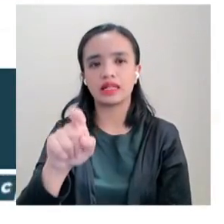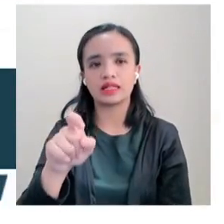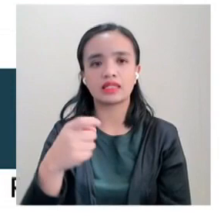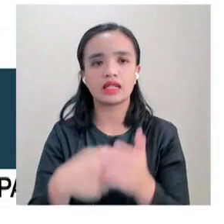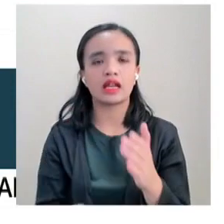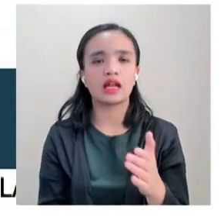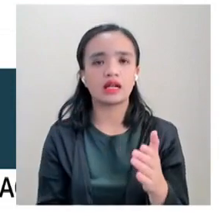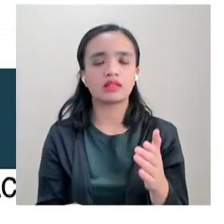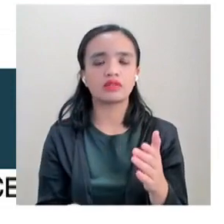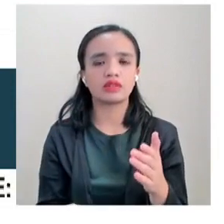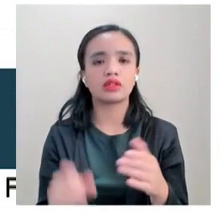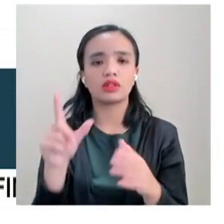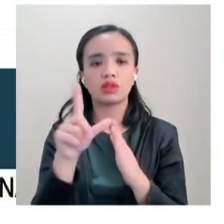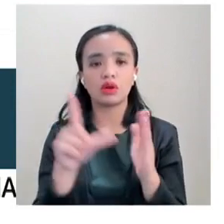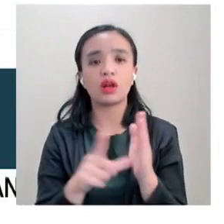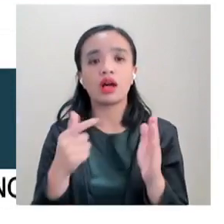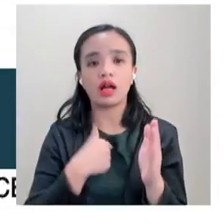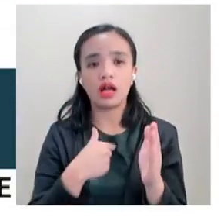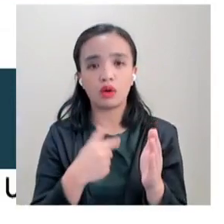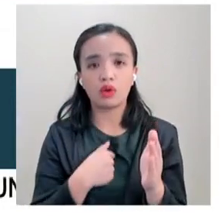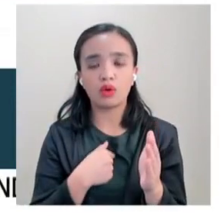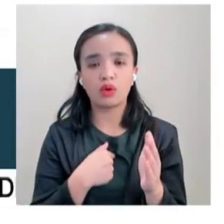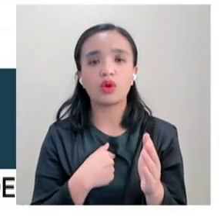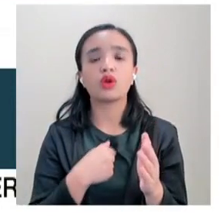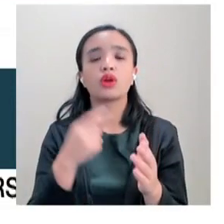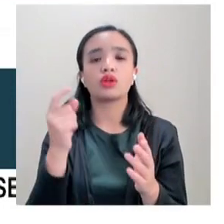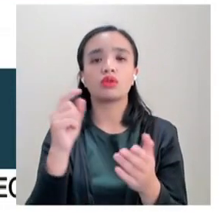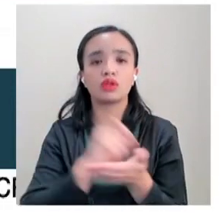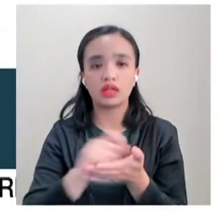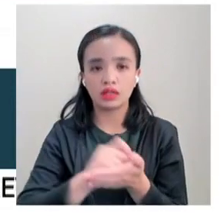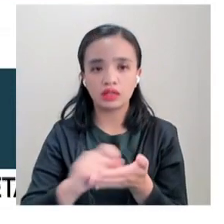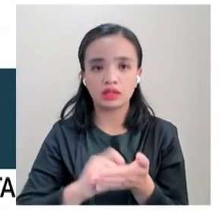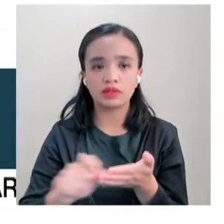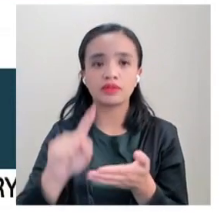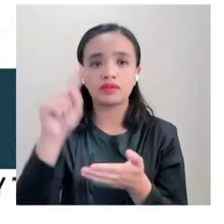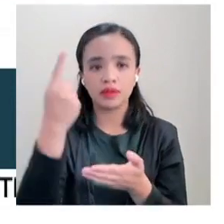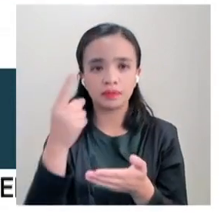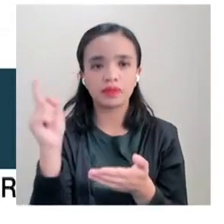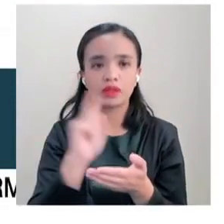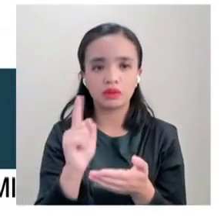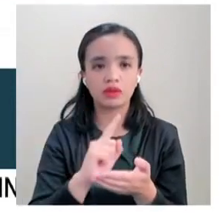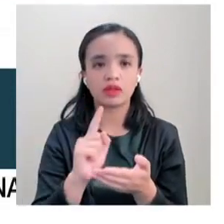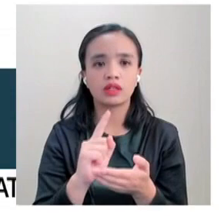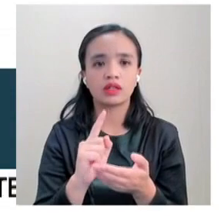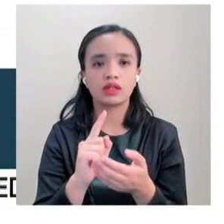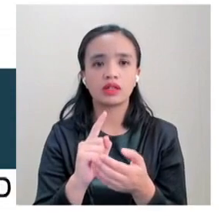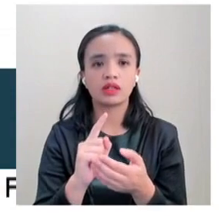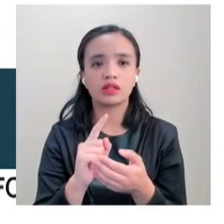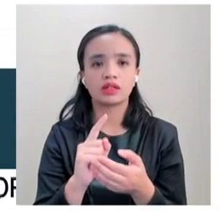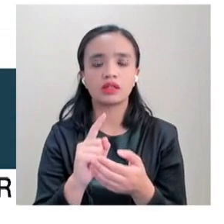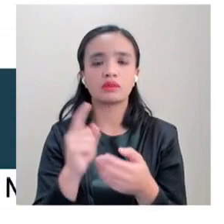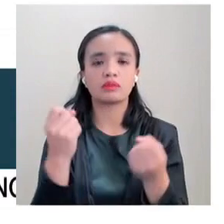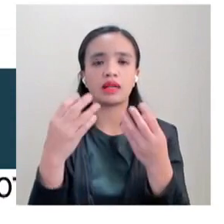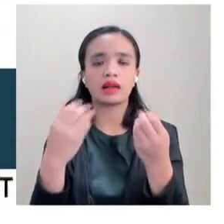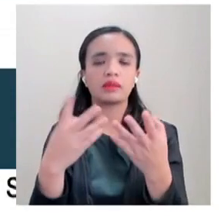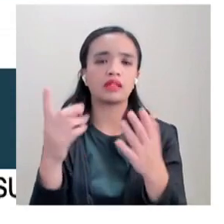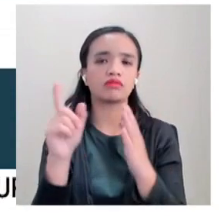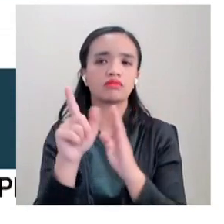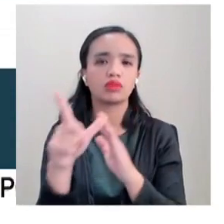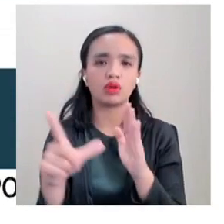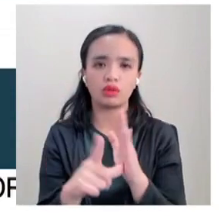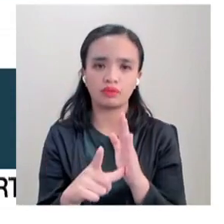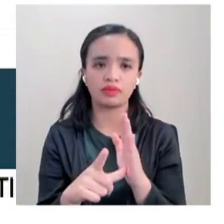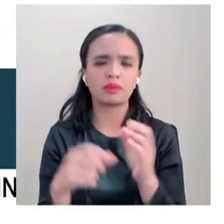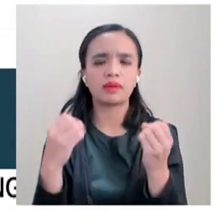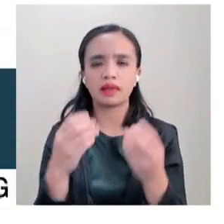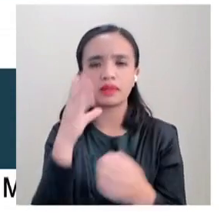I was a principal author of the Sin Tax Law. I was a very avid member of the BICOM committee. At marami kami pinagdaanan dyan. Pero hindi